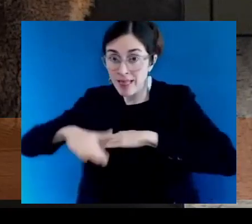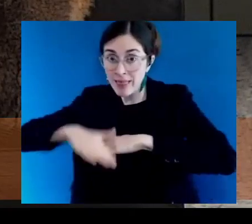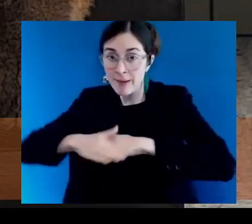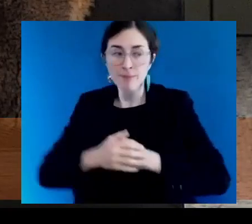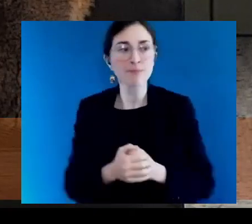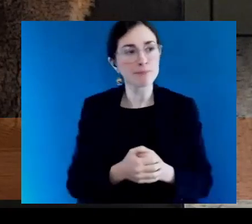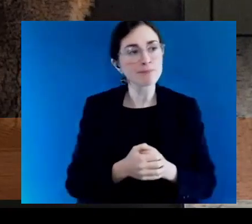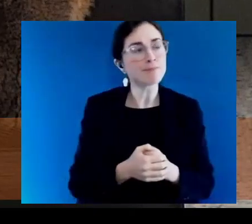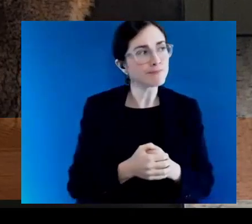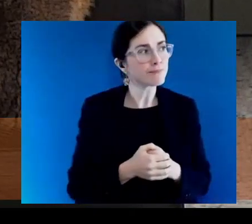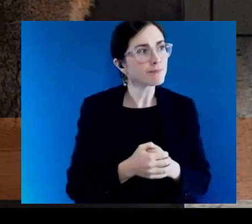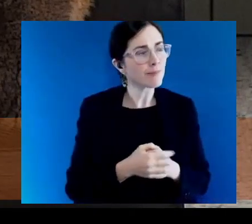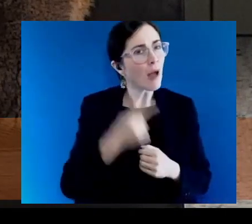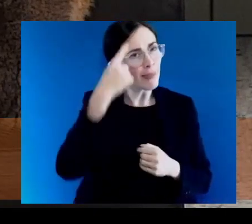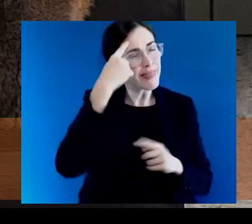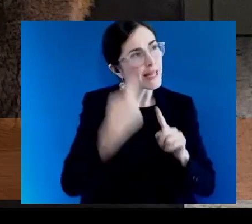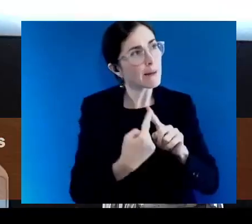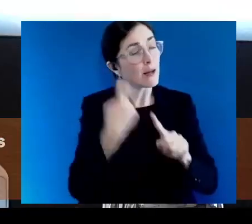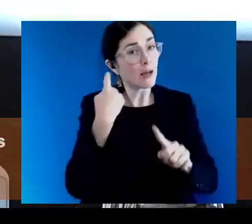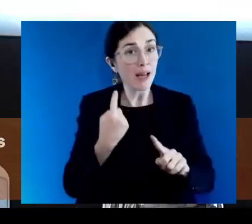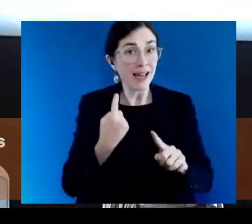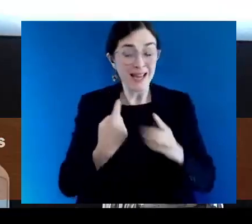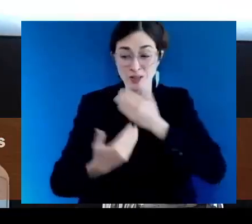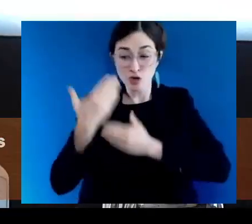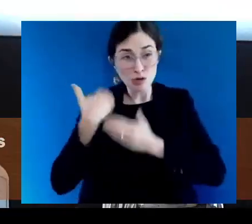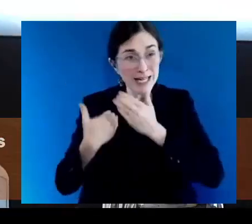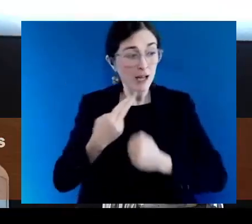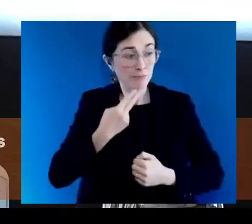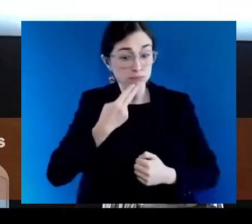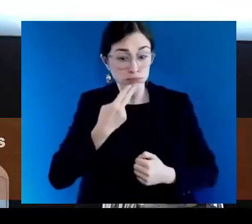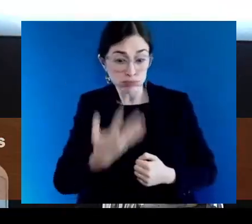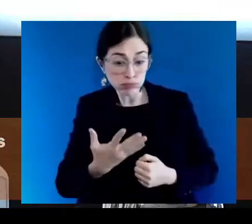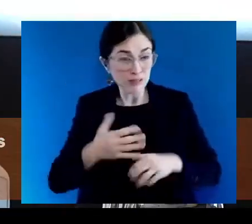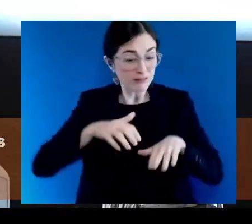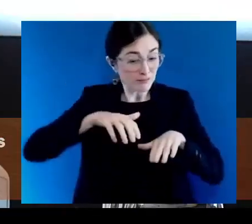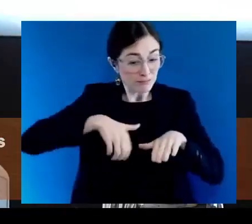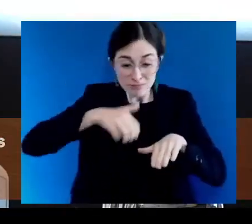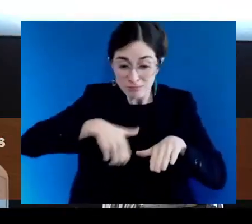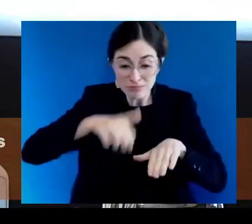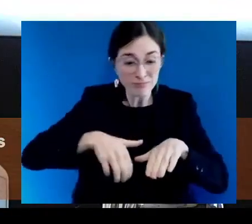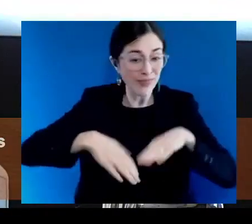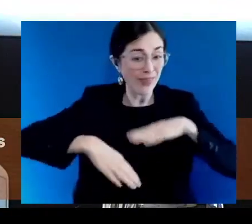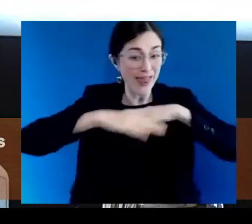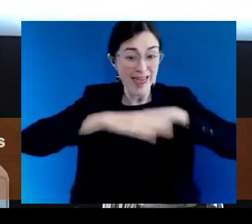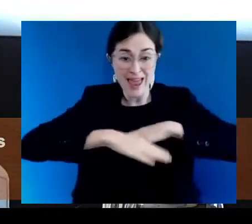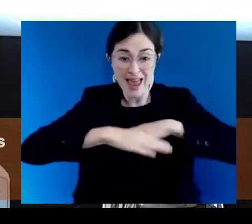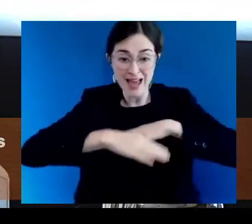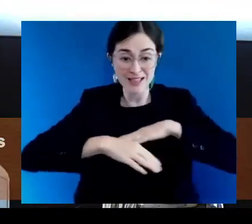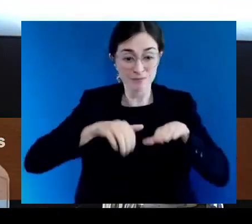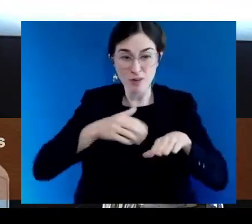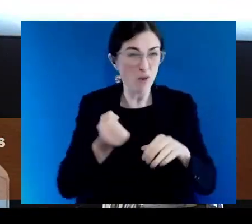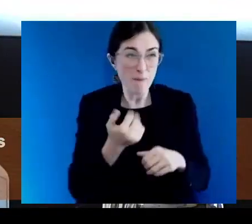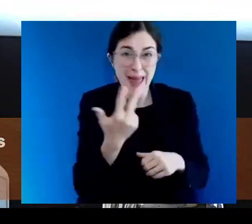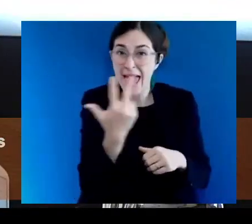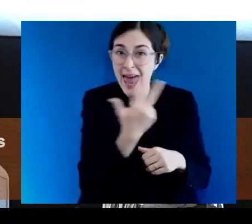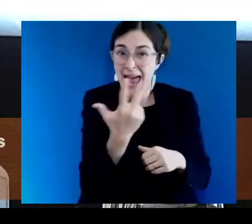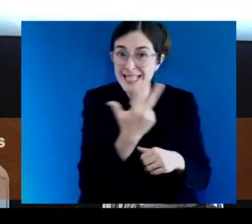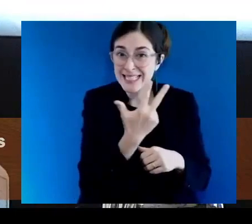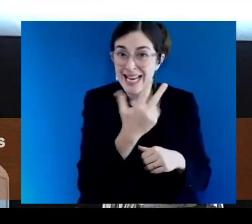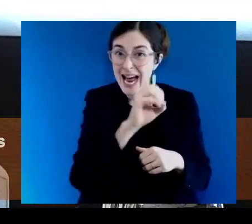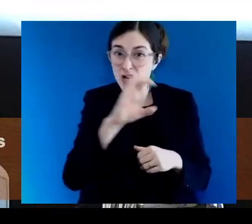historical exploitation of the land and the resources over since the 1800s,